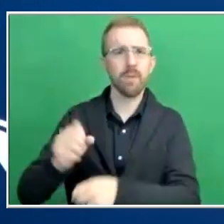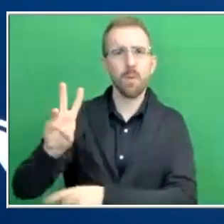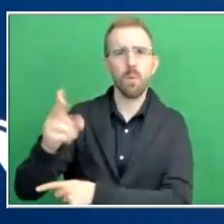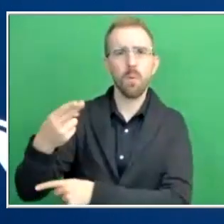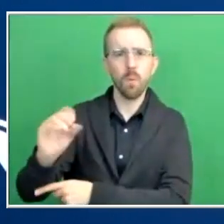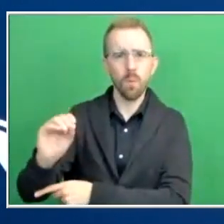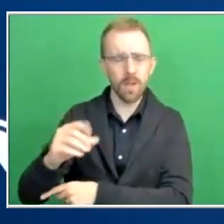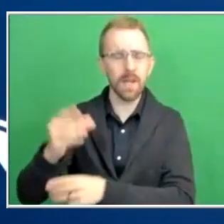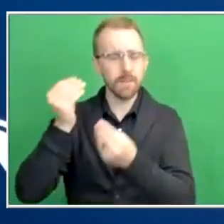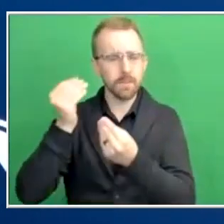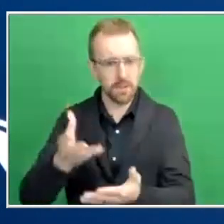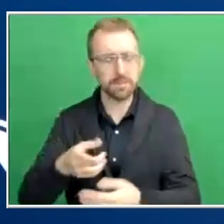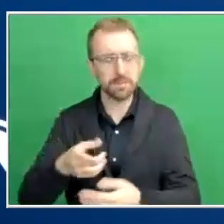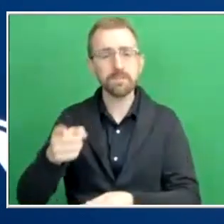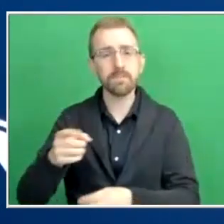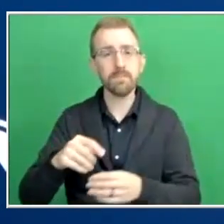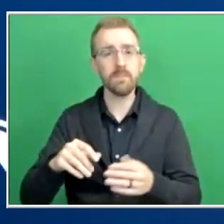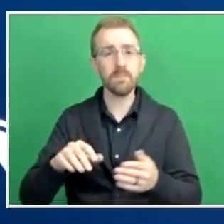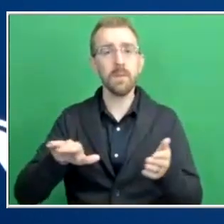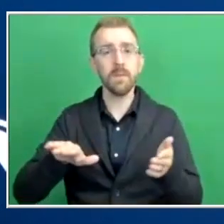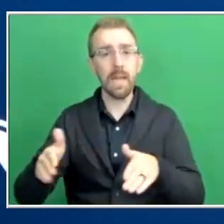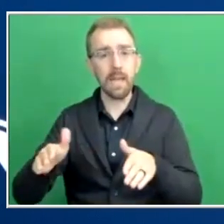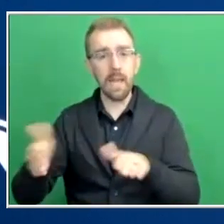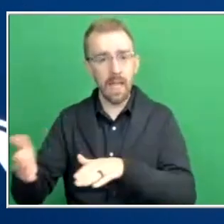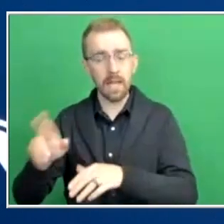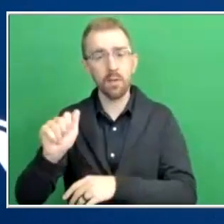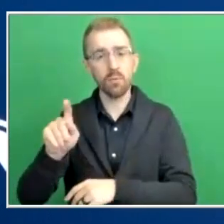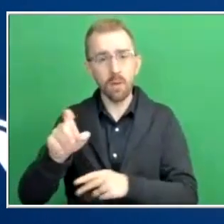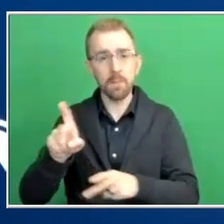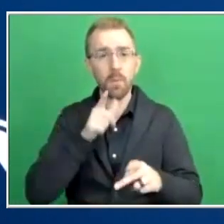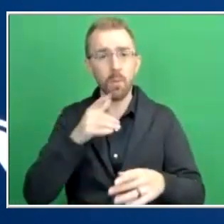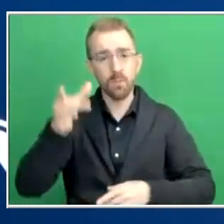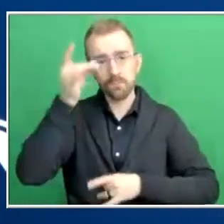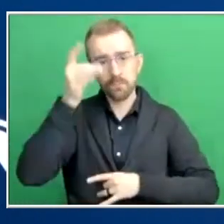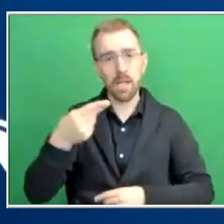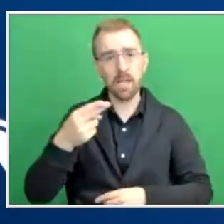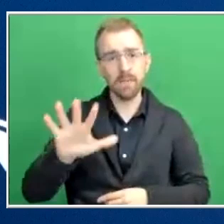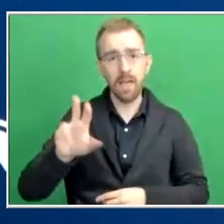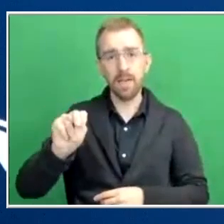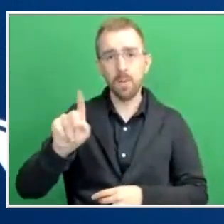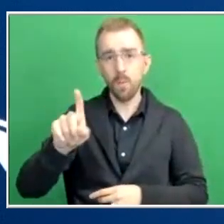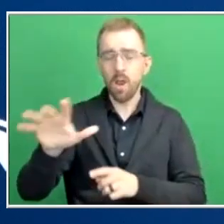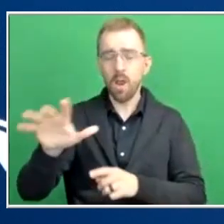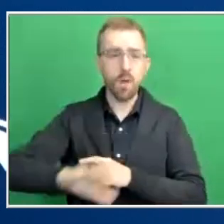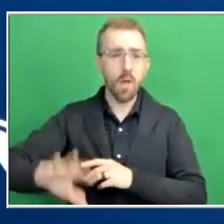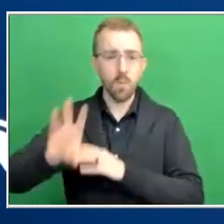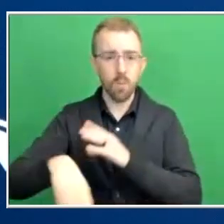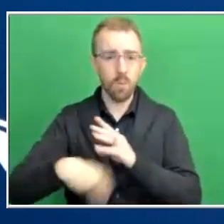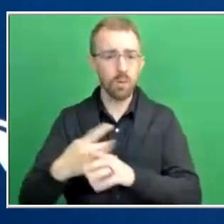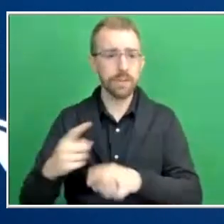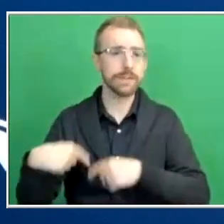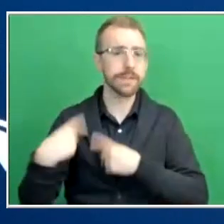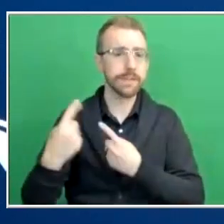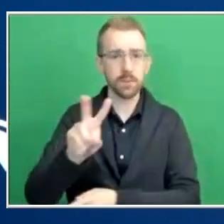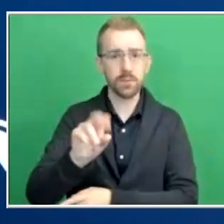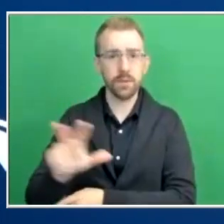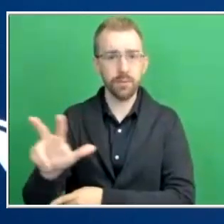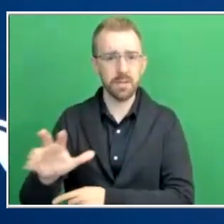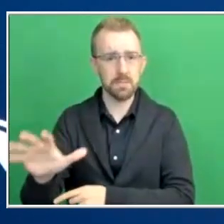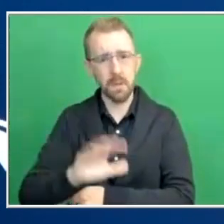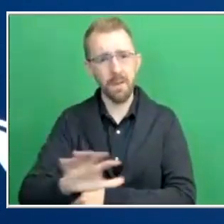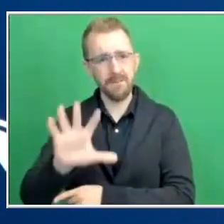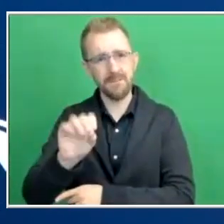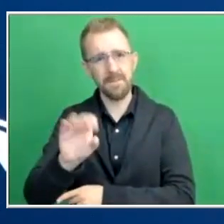you know, the case fatality rate of people who have had H5N1 around the world since 2003 is around